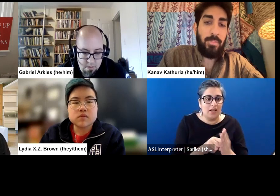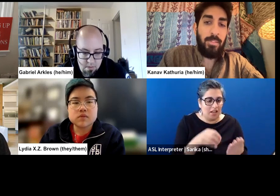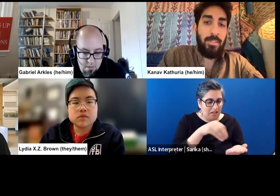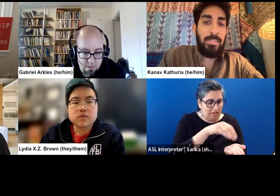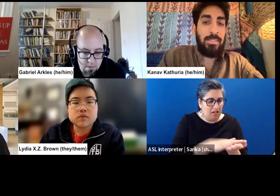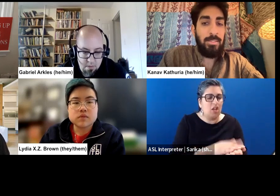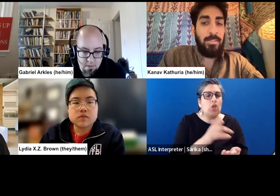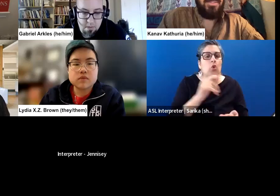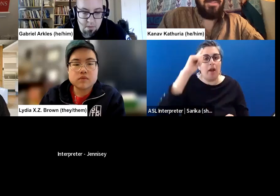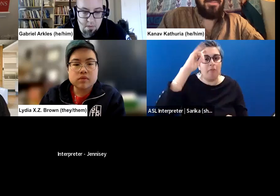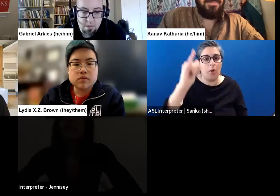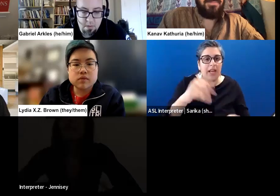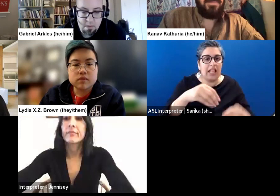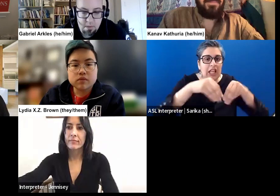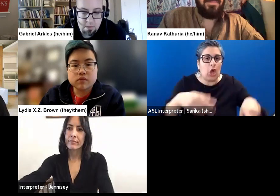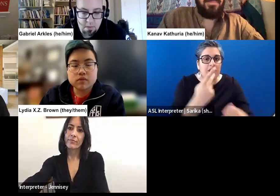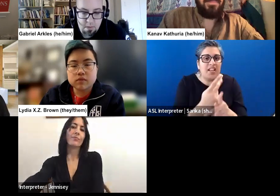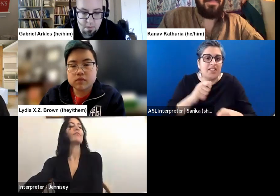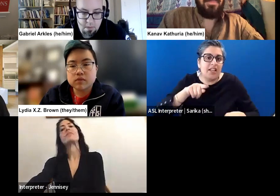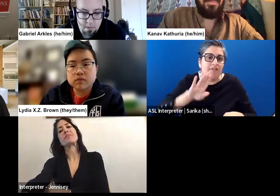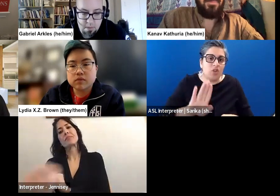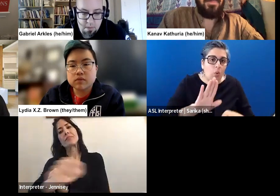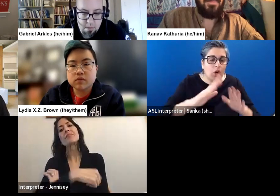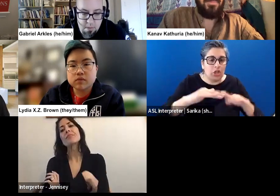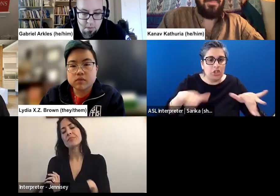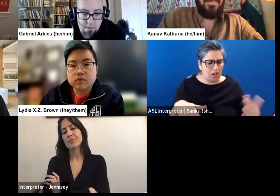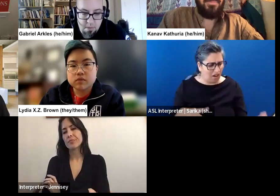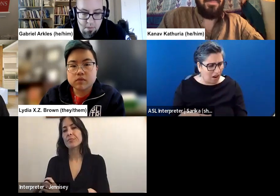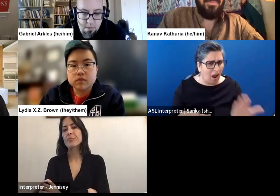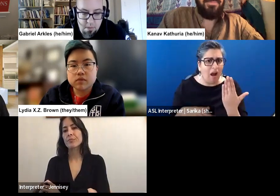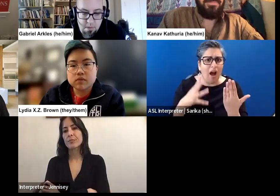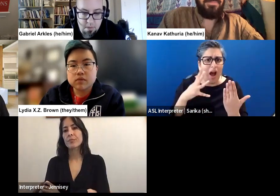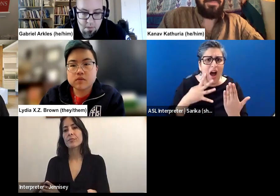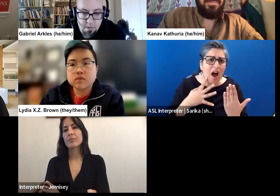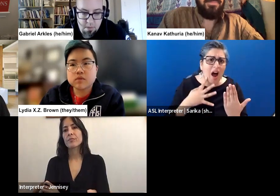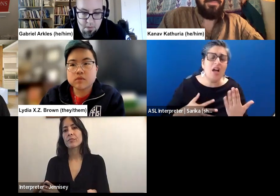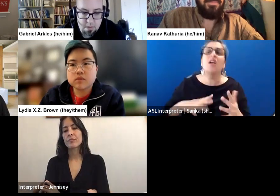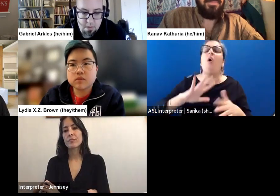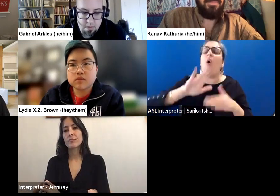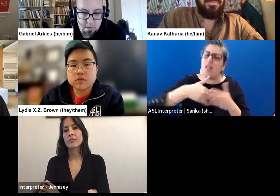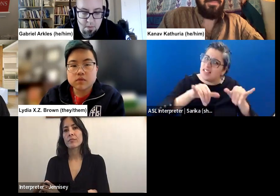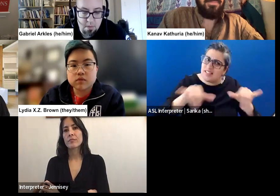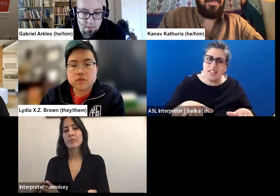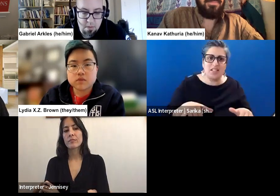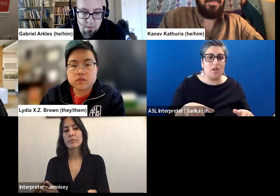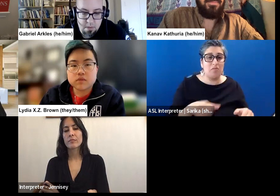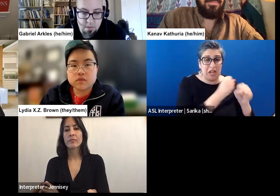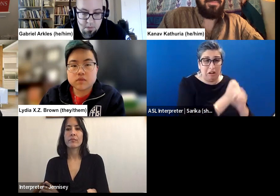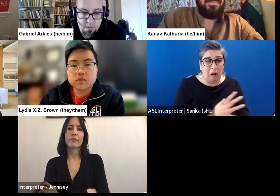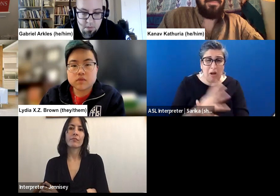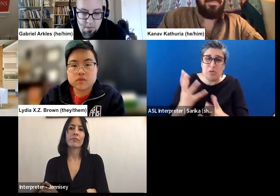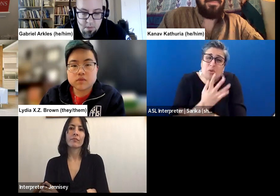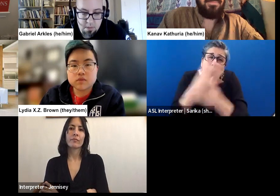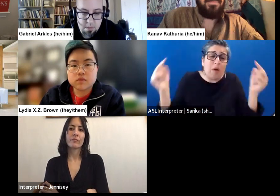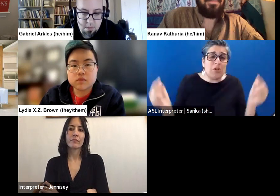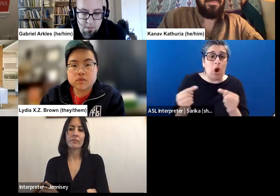children. So all of those systems that have caused so much harm, we do demand an immediate end to those